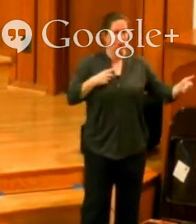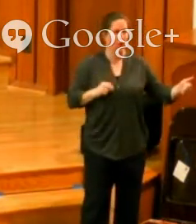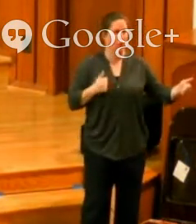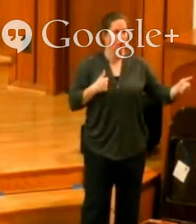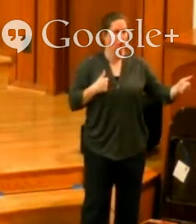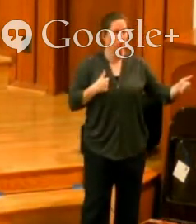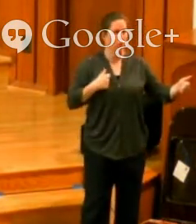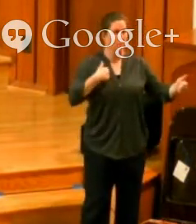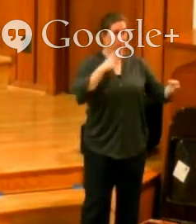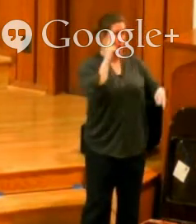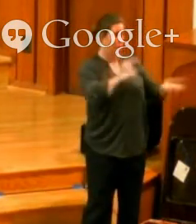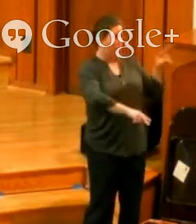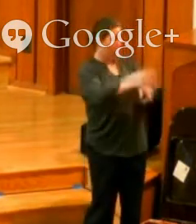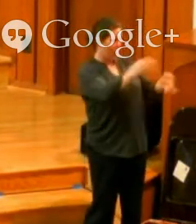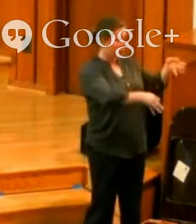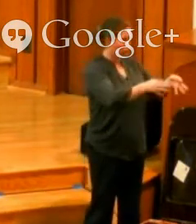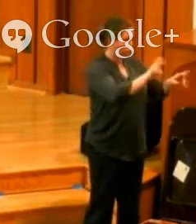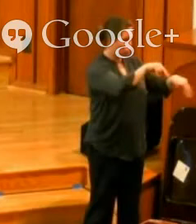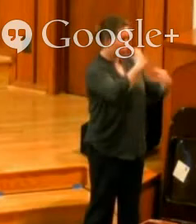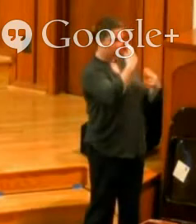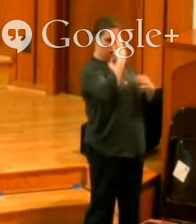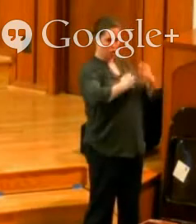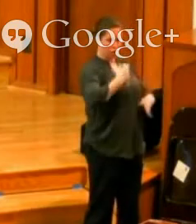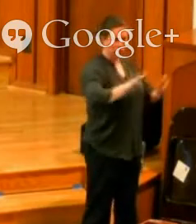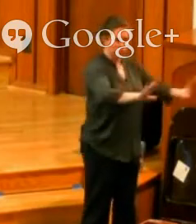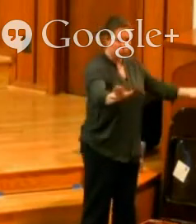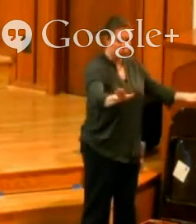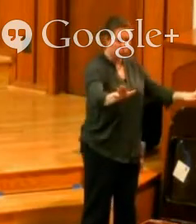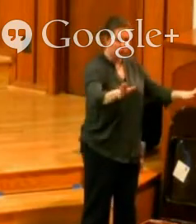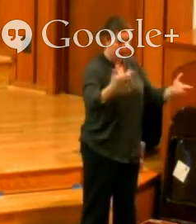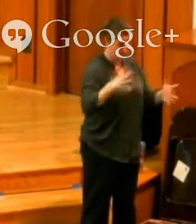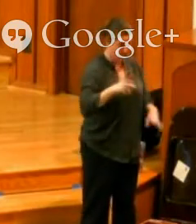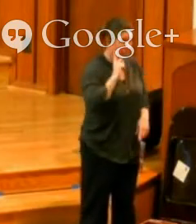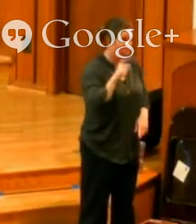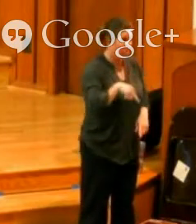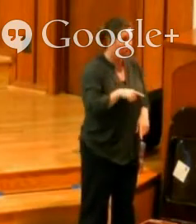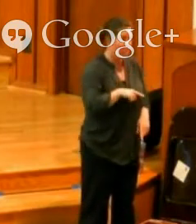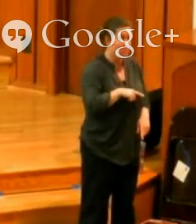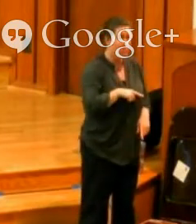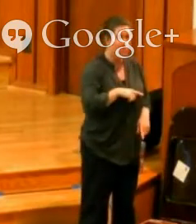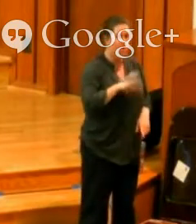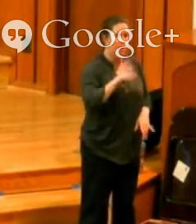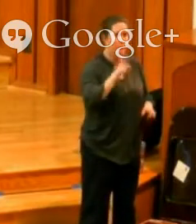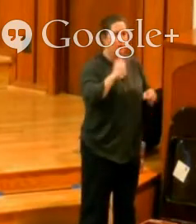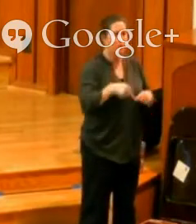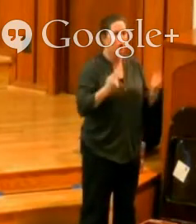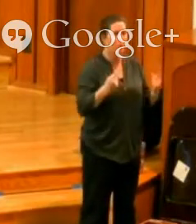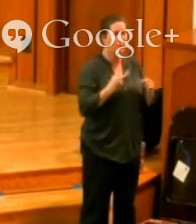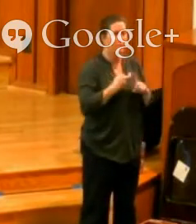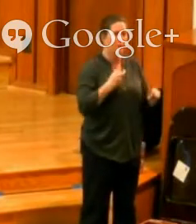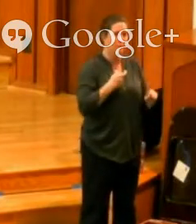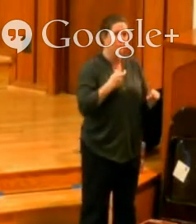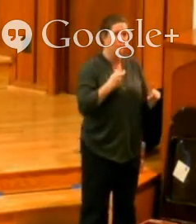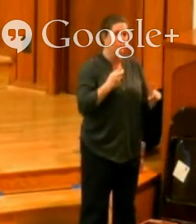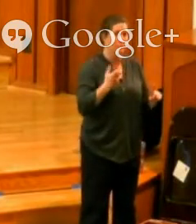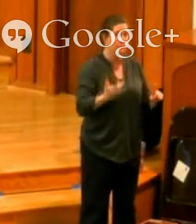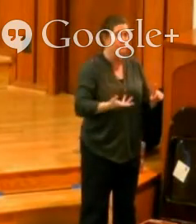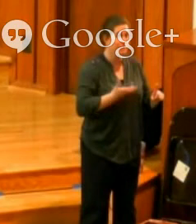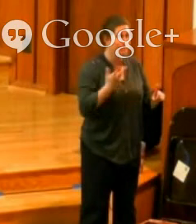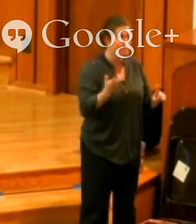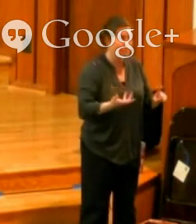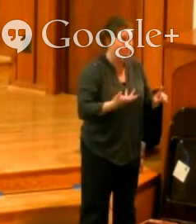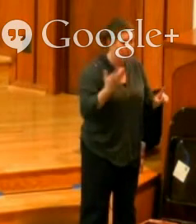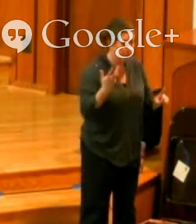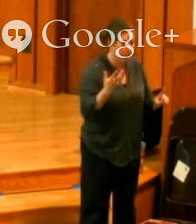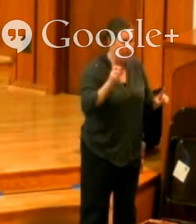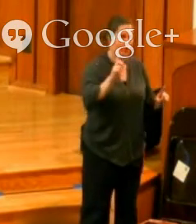and I won't talk to you about what you do. Have you heard that before? Well, that argument came directly from, can you guess?